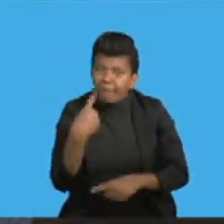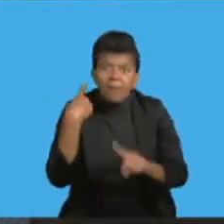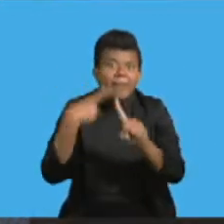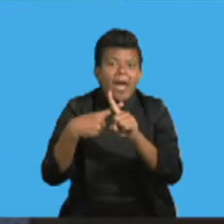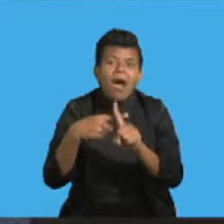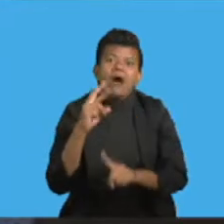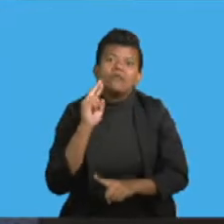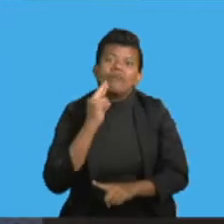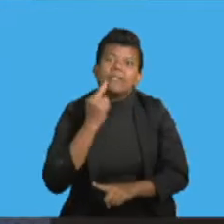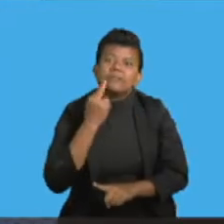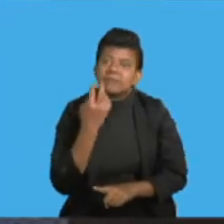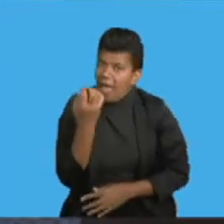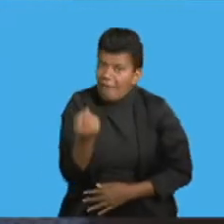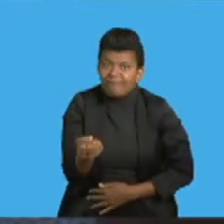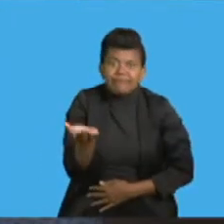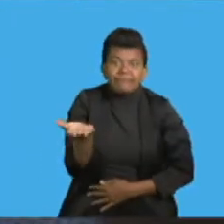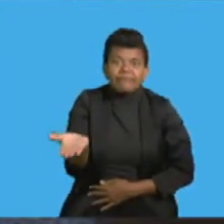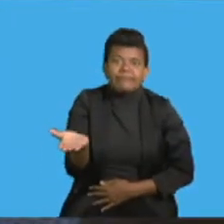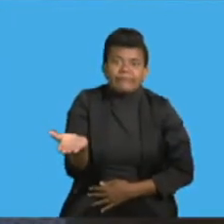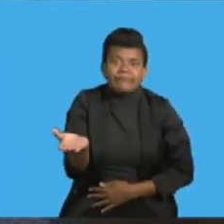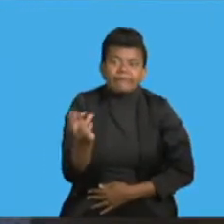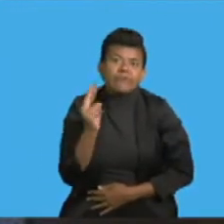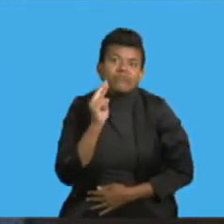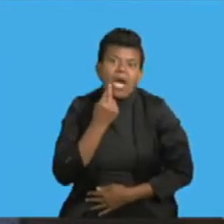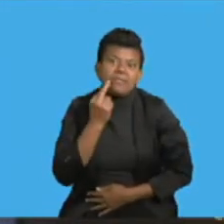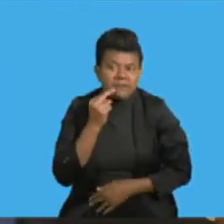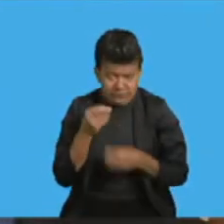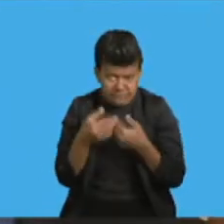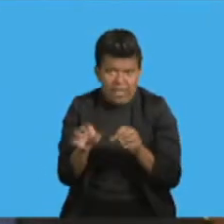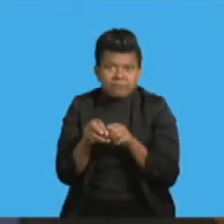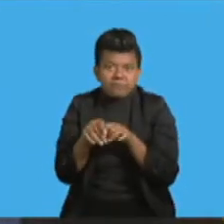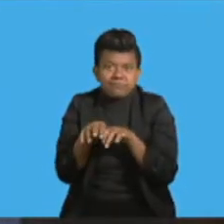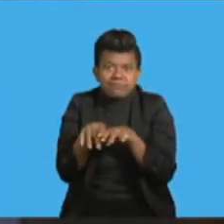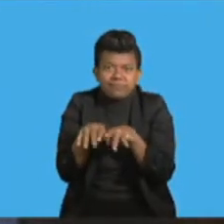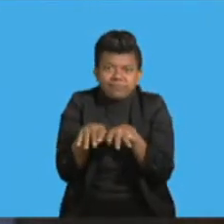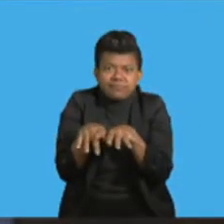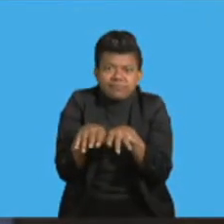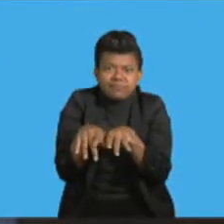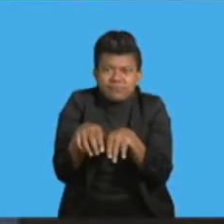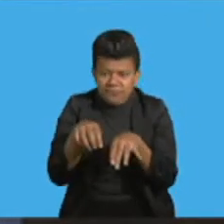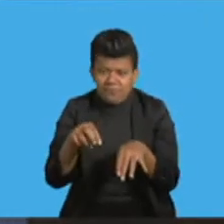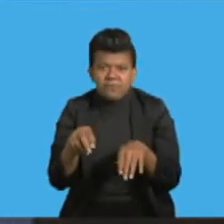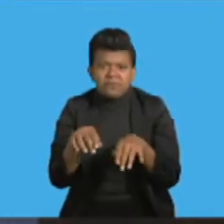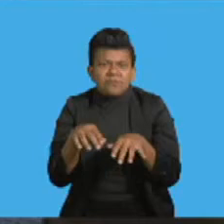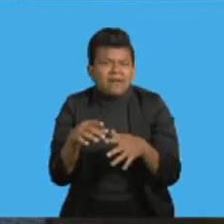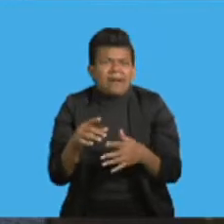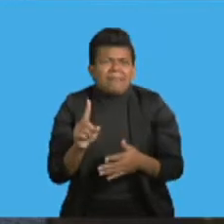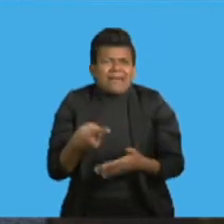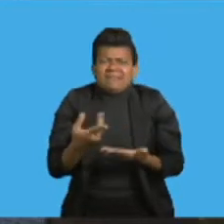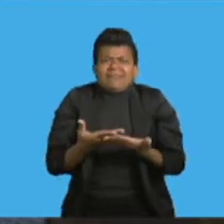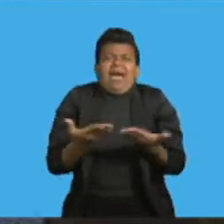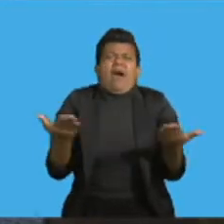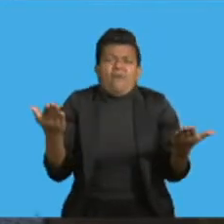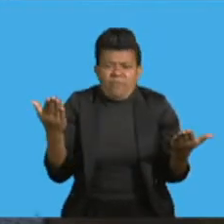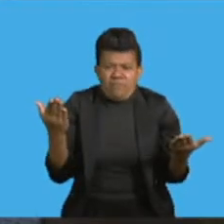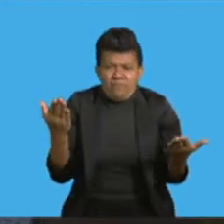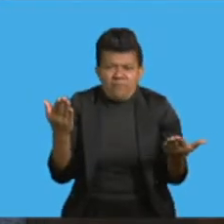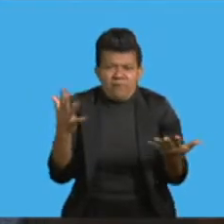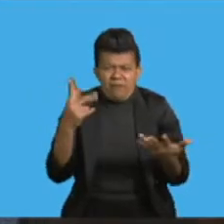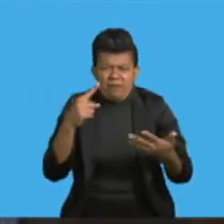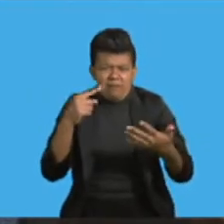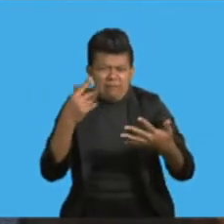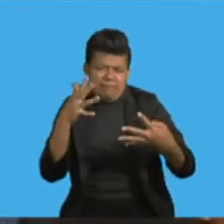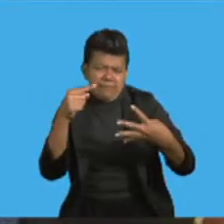that may also contribute towards causing this in our peri-urban area. The symptoms, again, can be quite vague. They are high